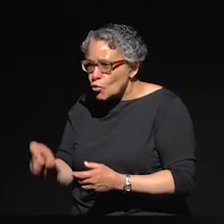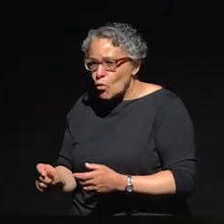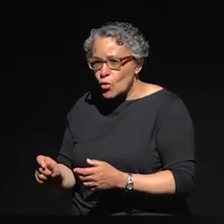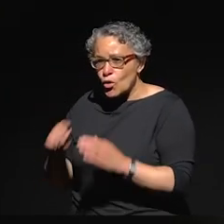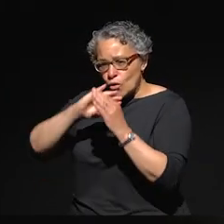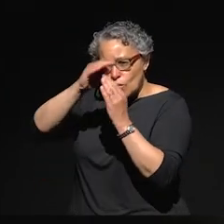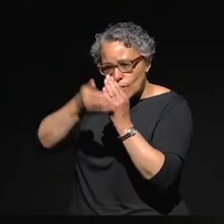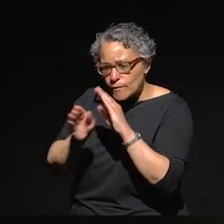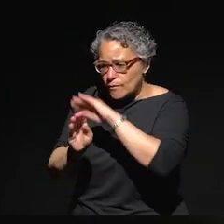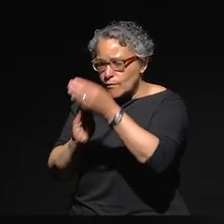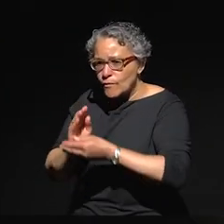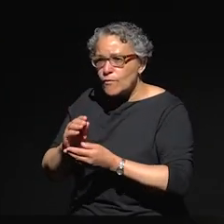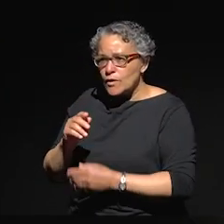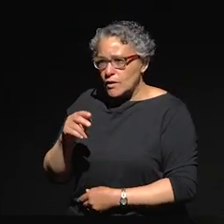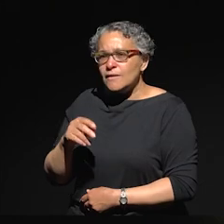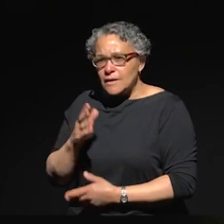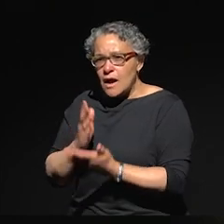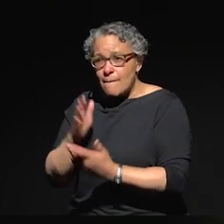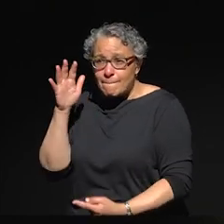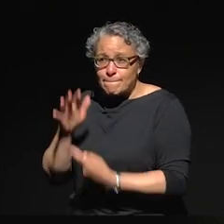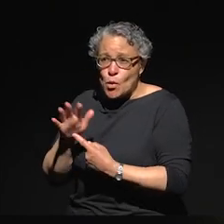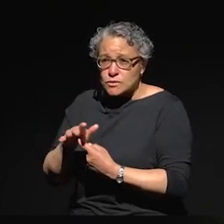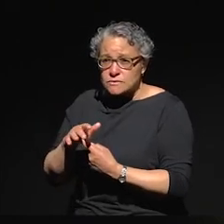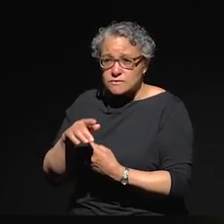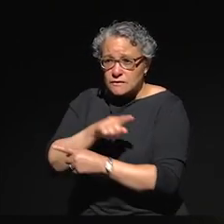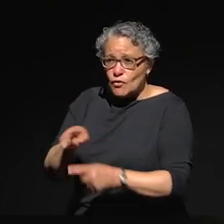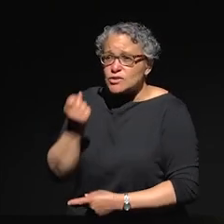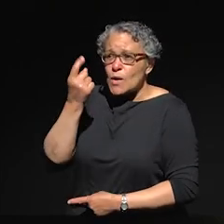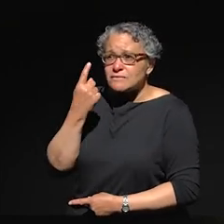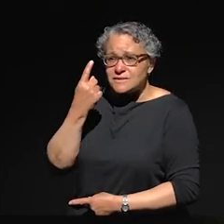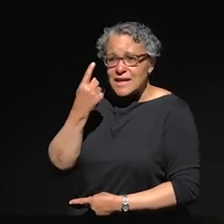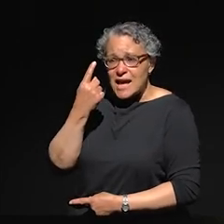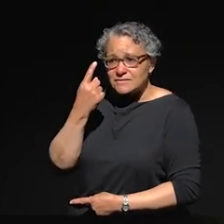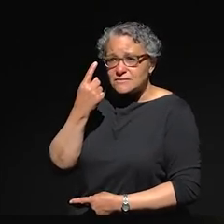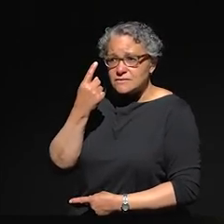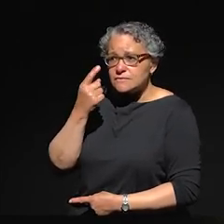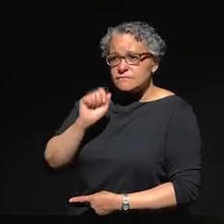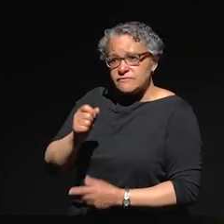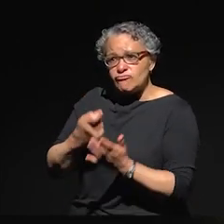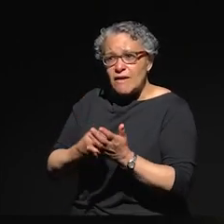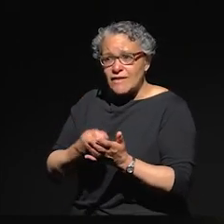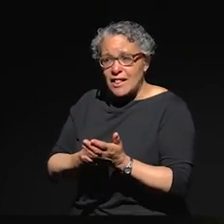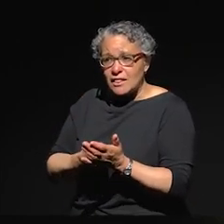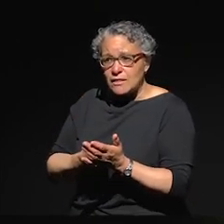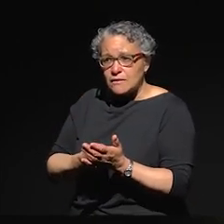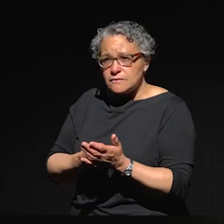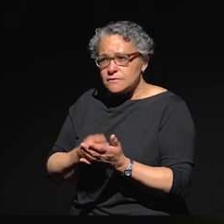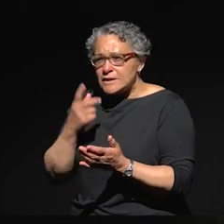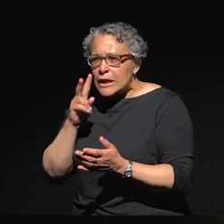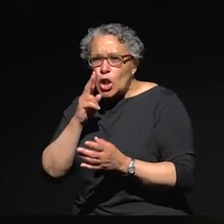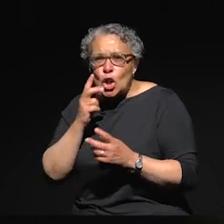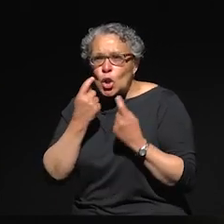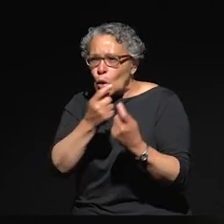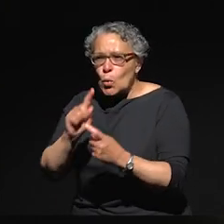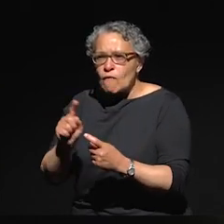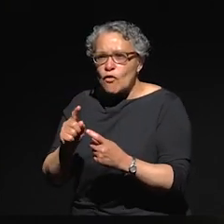hand. Very key to understanding Raphael. He seeks harmony through this curving stroke, and you see that already in his